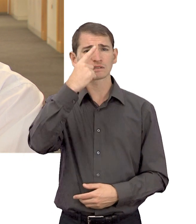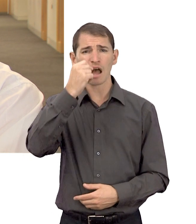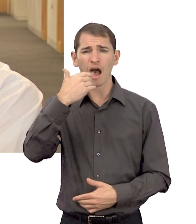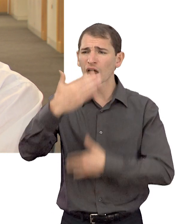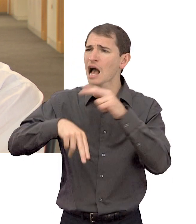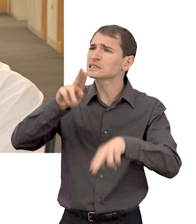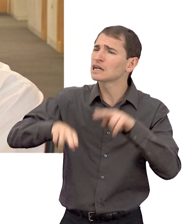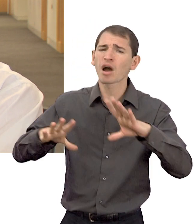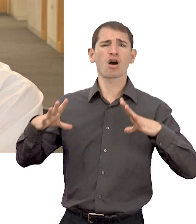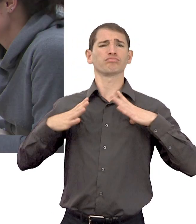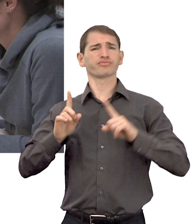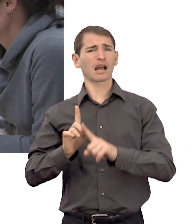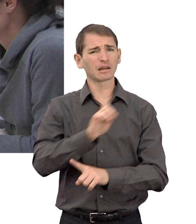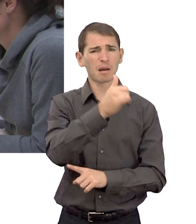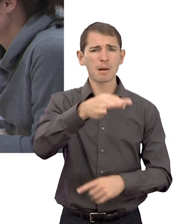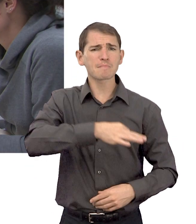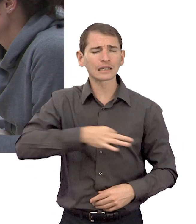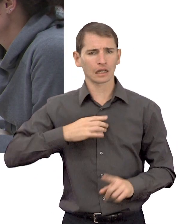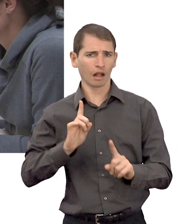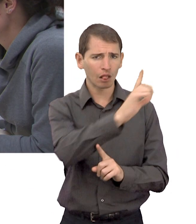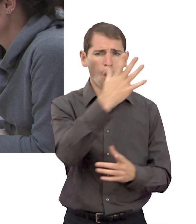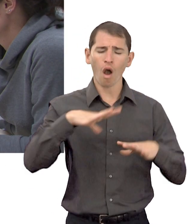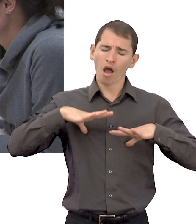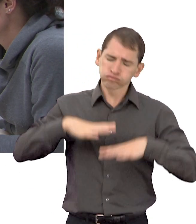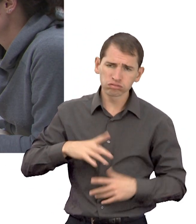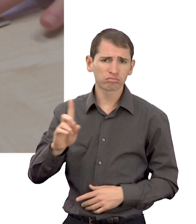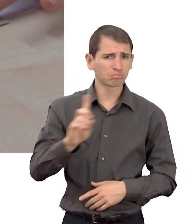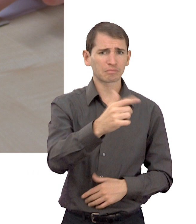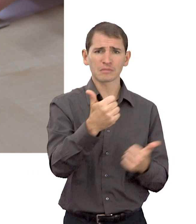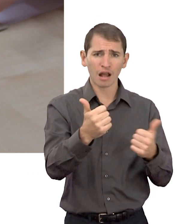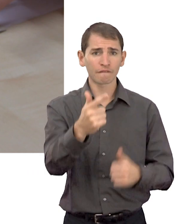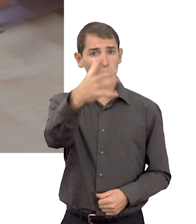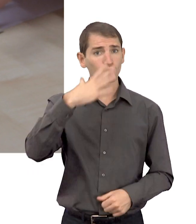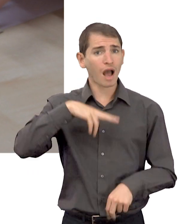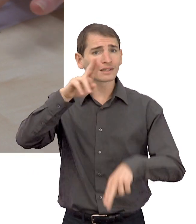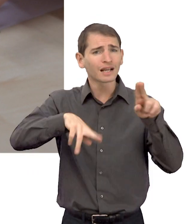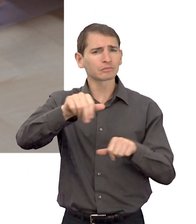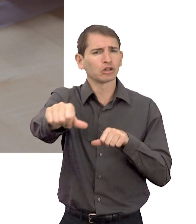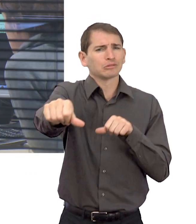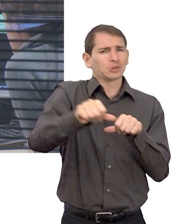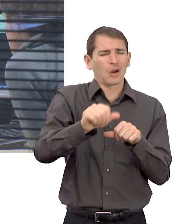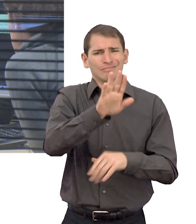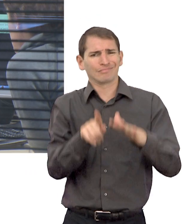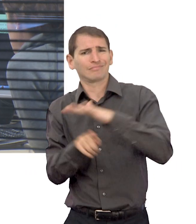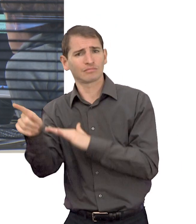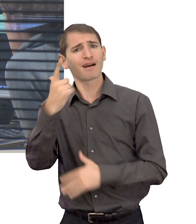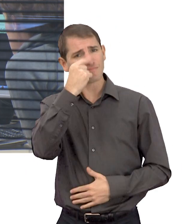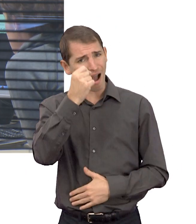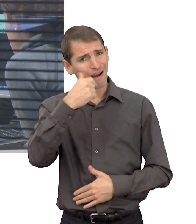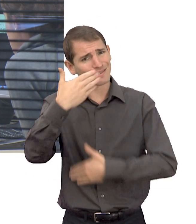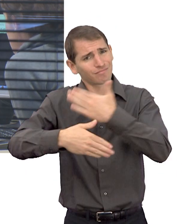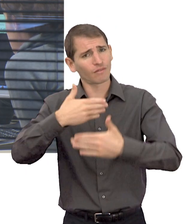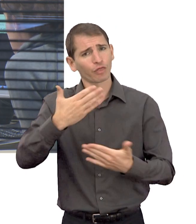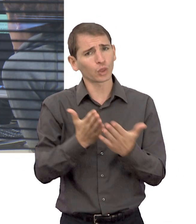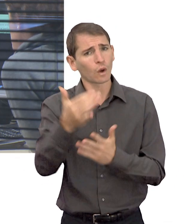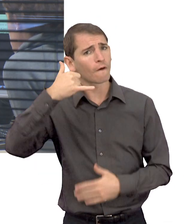time during the needs assessment for any medical reasons or energy levels. If they want to cut the assessment short, we can either finish it